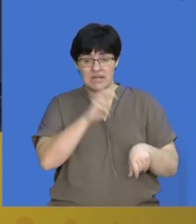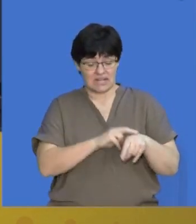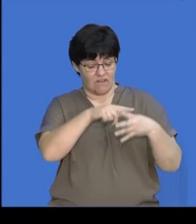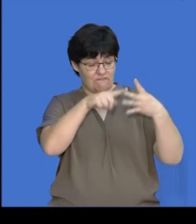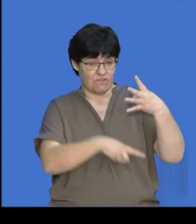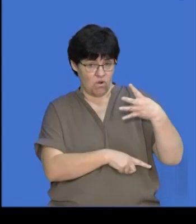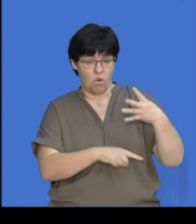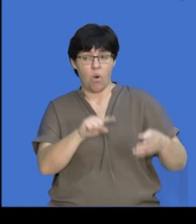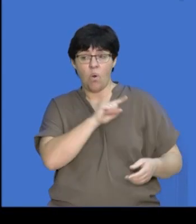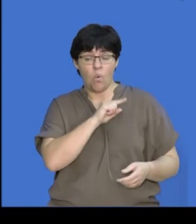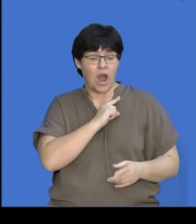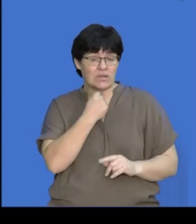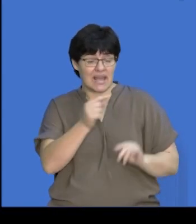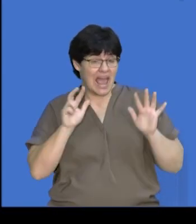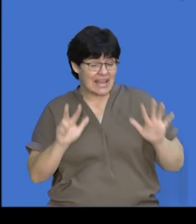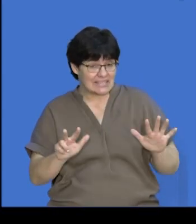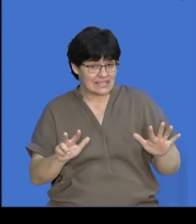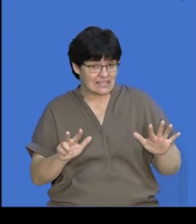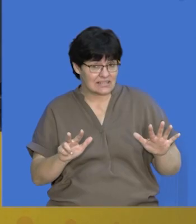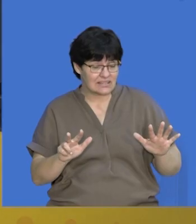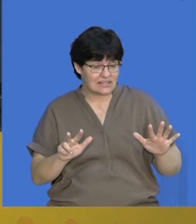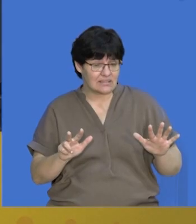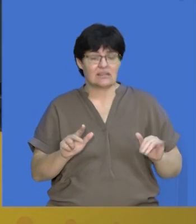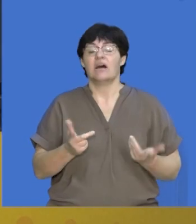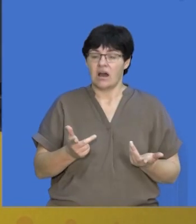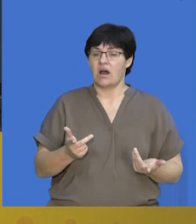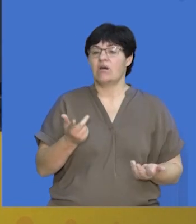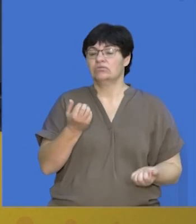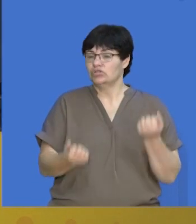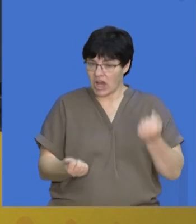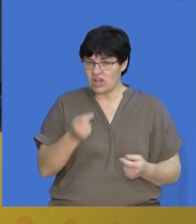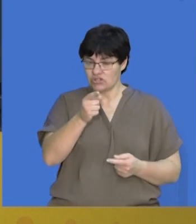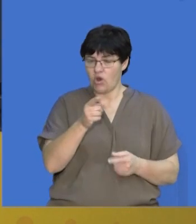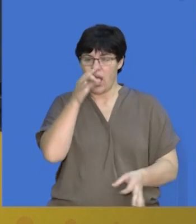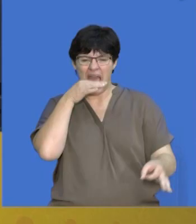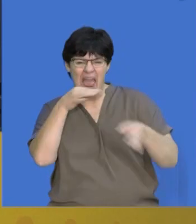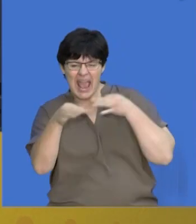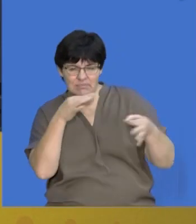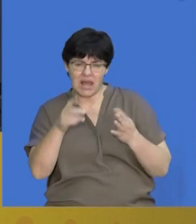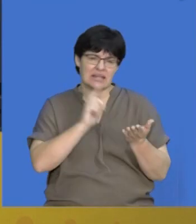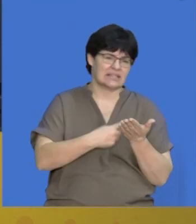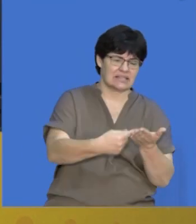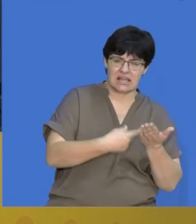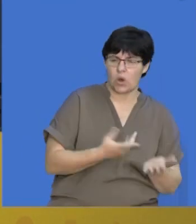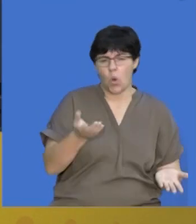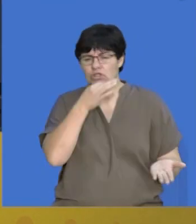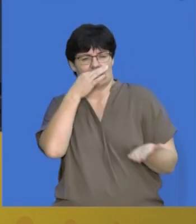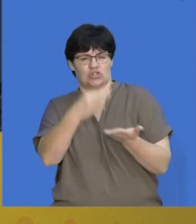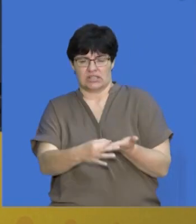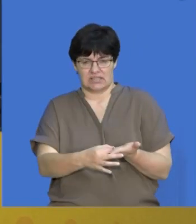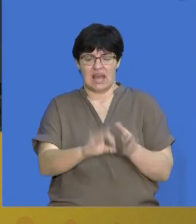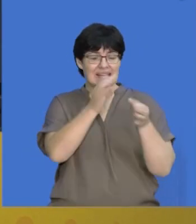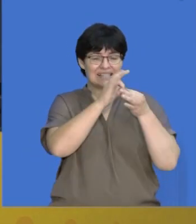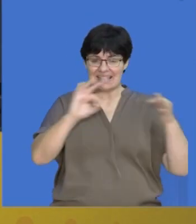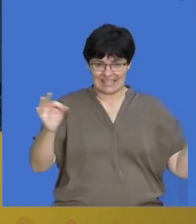And why do we say 8? Because we are judging that by the time you've explained or discussed or suggested, your